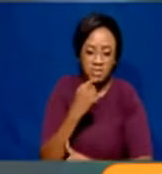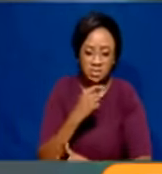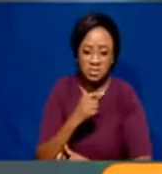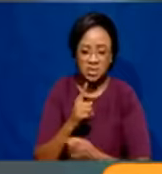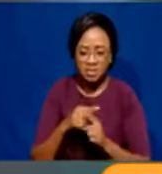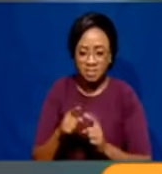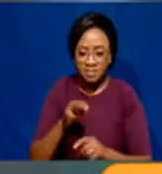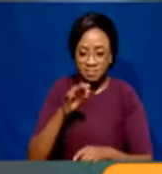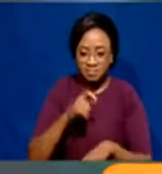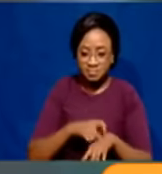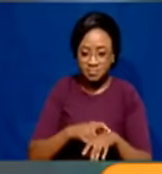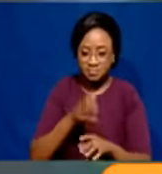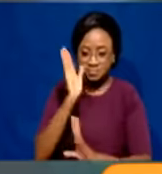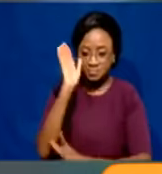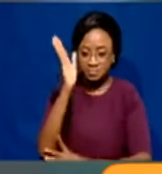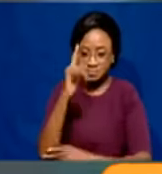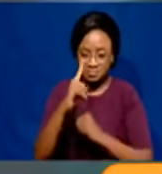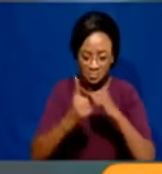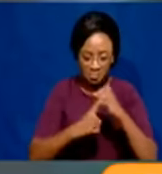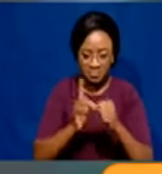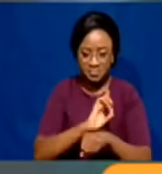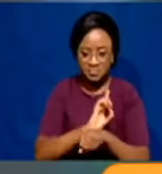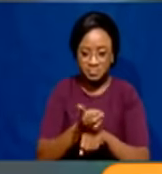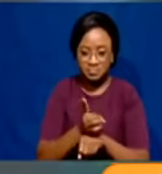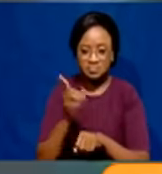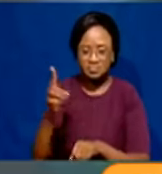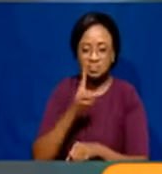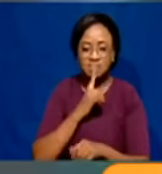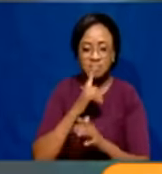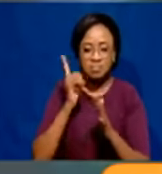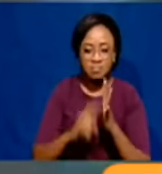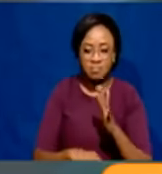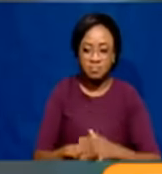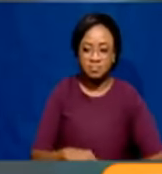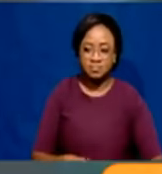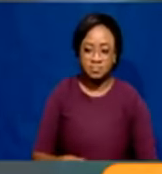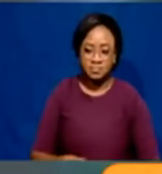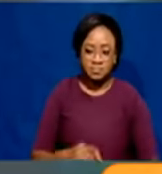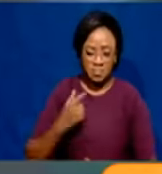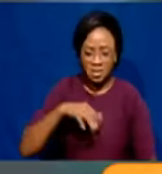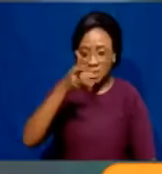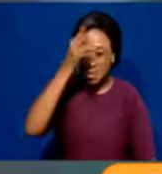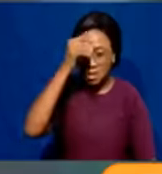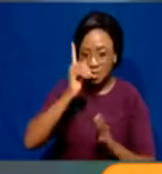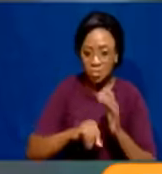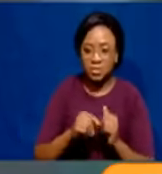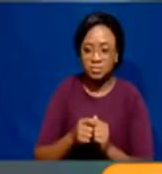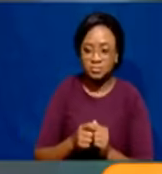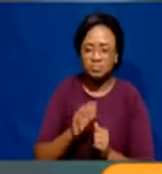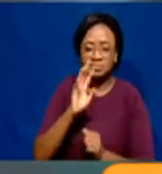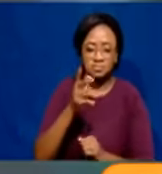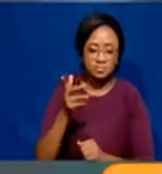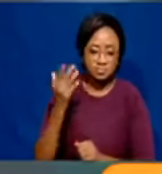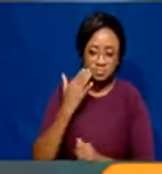her 6-minute resignation speech that is worth remembering, and the lessons that can be drawn from that. So here are a few